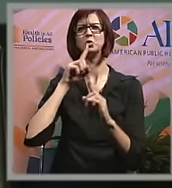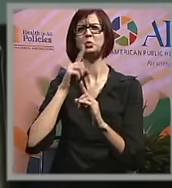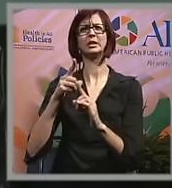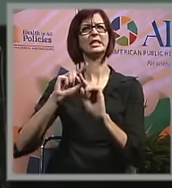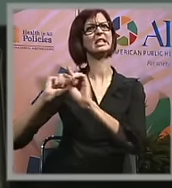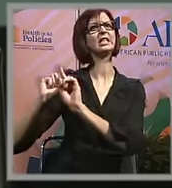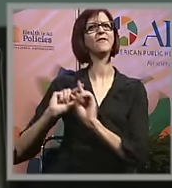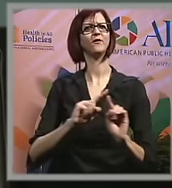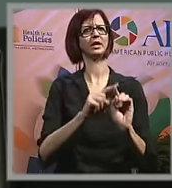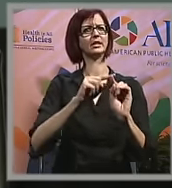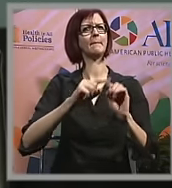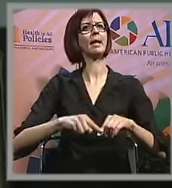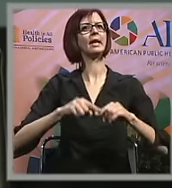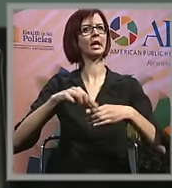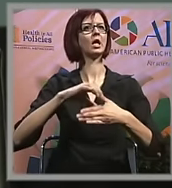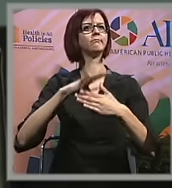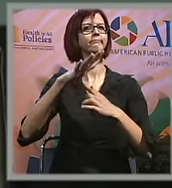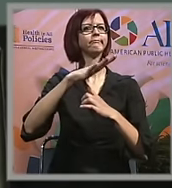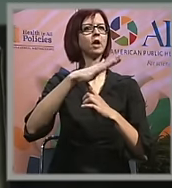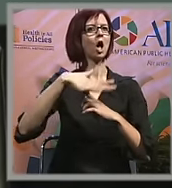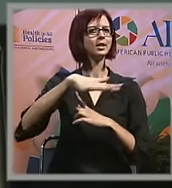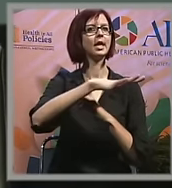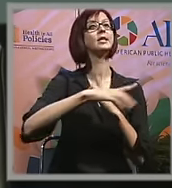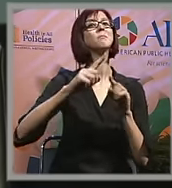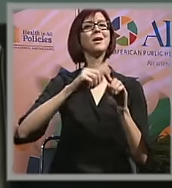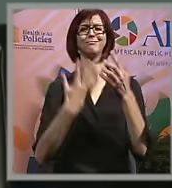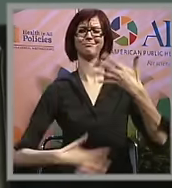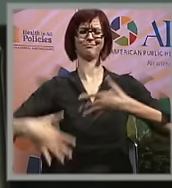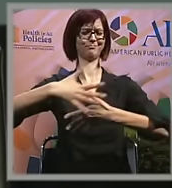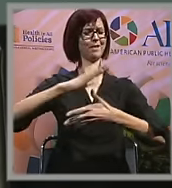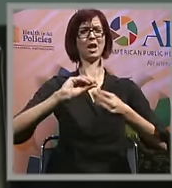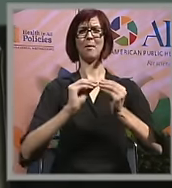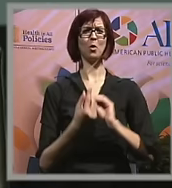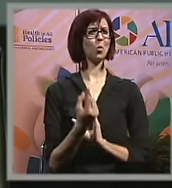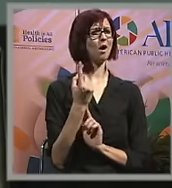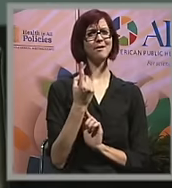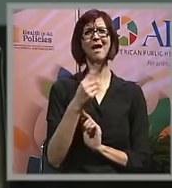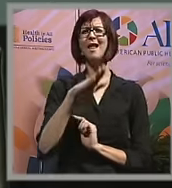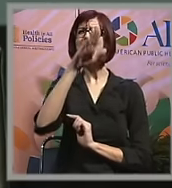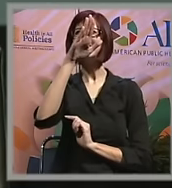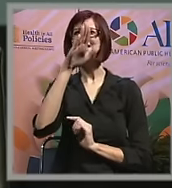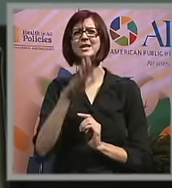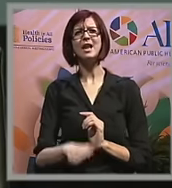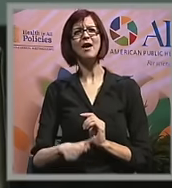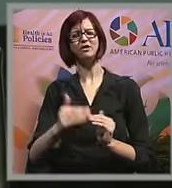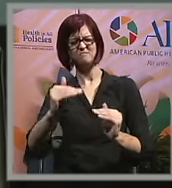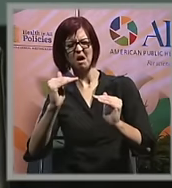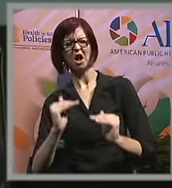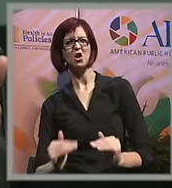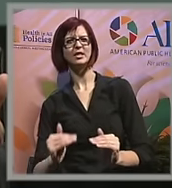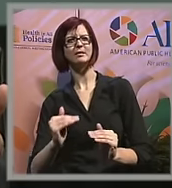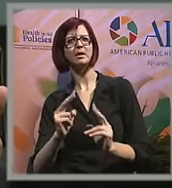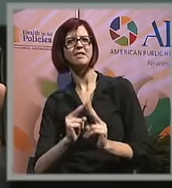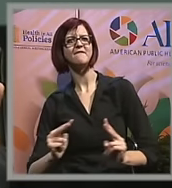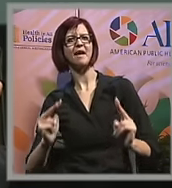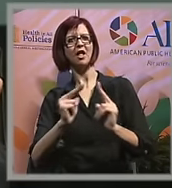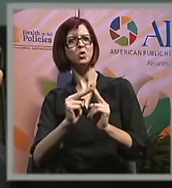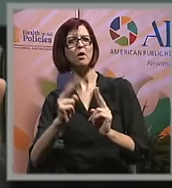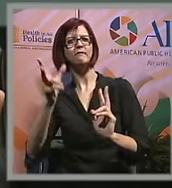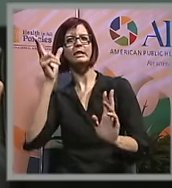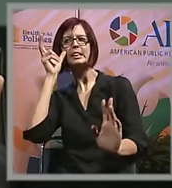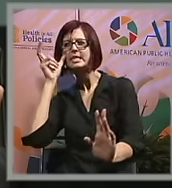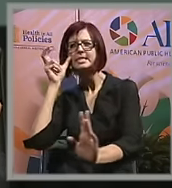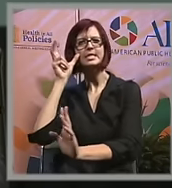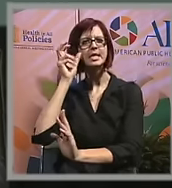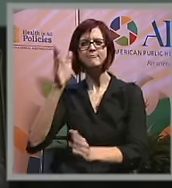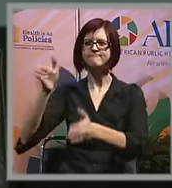different contexts. But I would say, number one, never underestimate the value of listening to